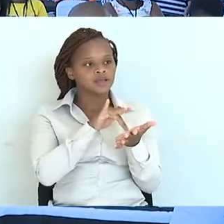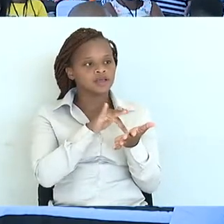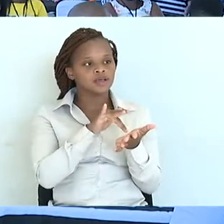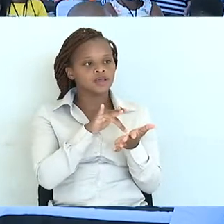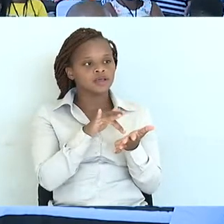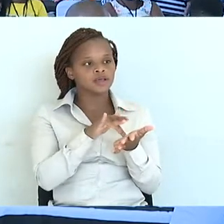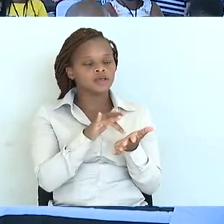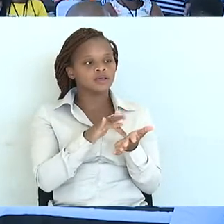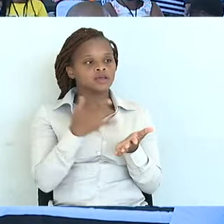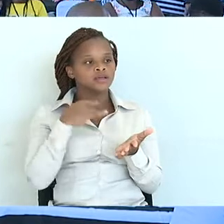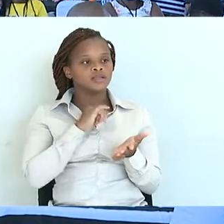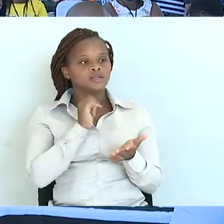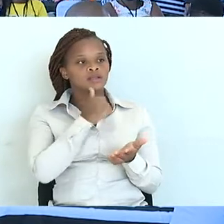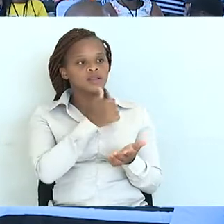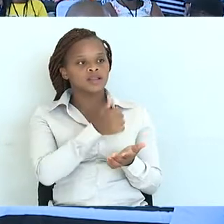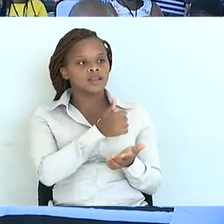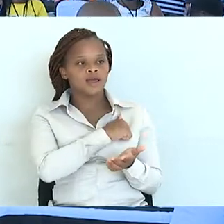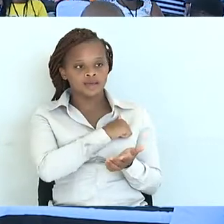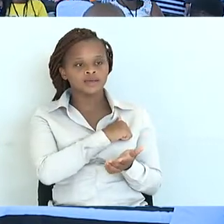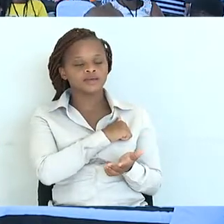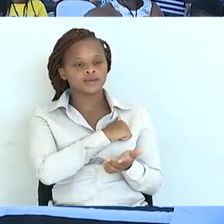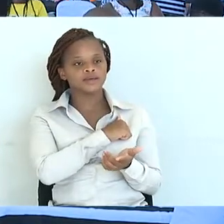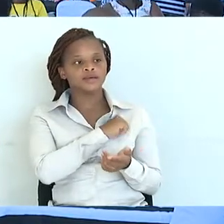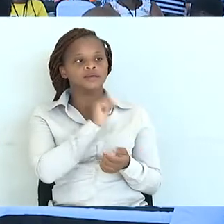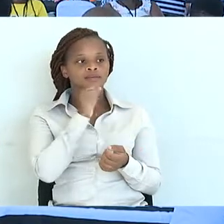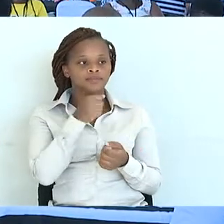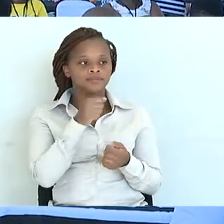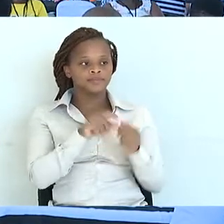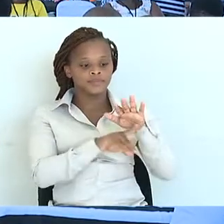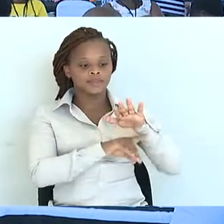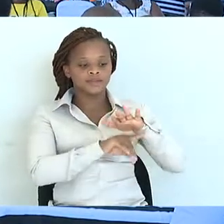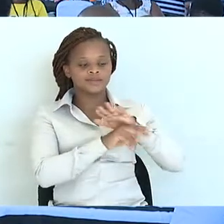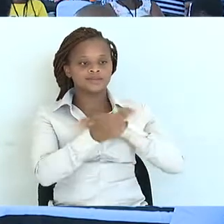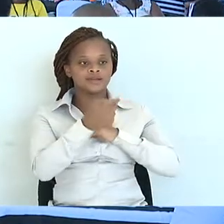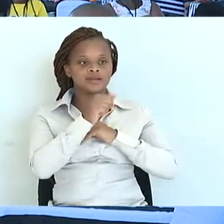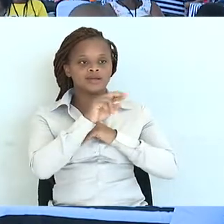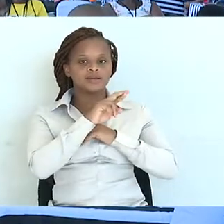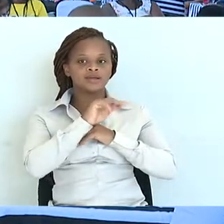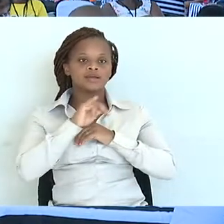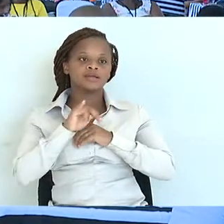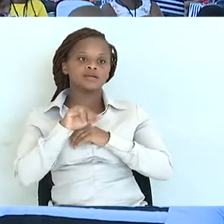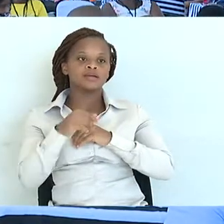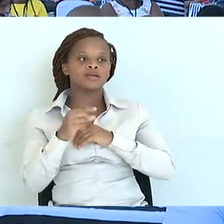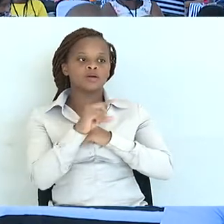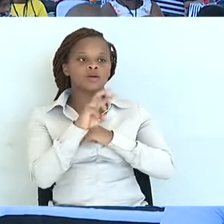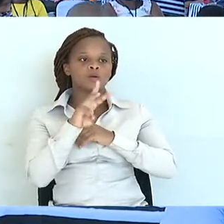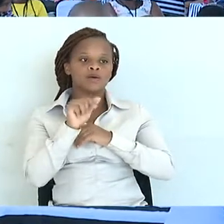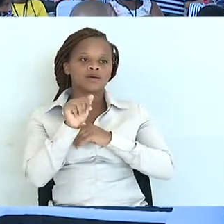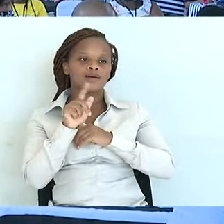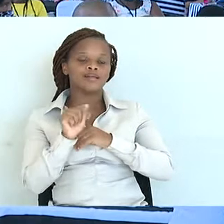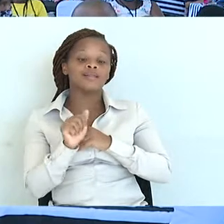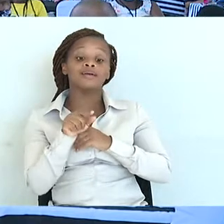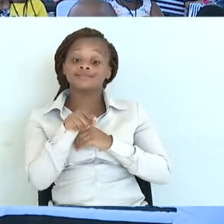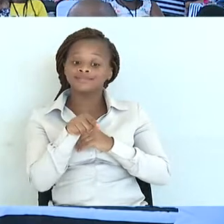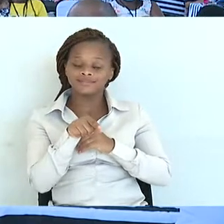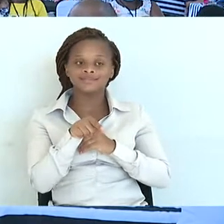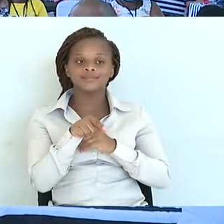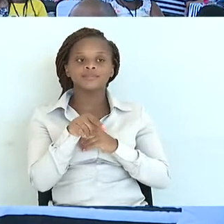ngenhlanhla yethu enkulu siyi-district yaseHerigwala umnyango kamama uMavimbela usuliqalile lolo hlobo